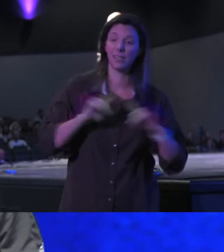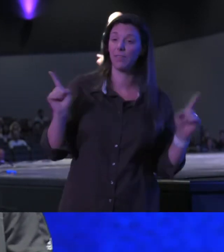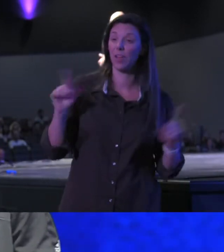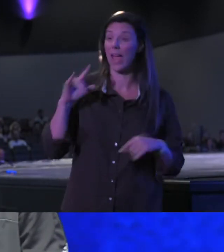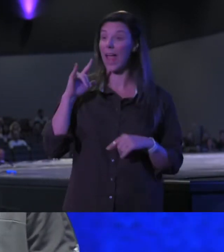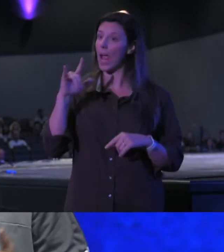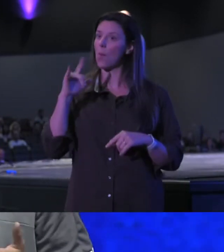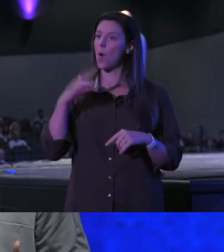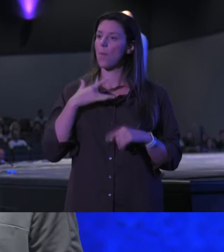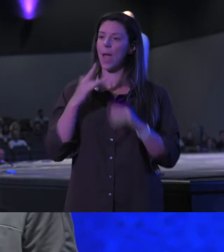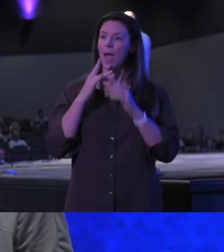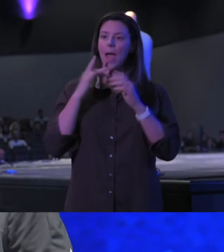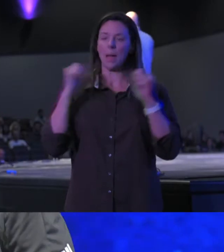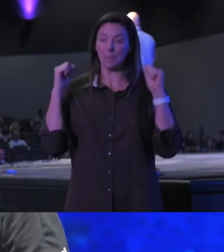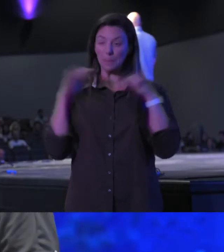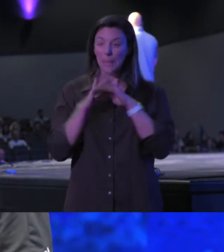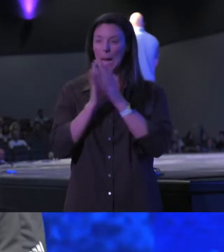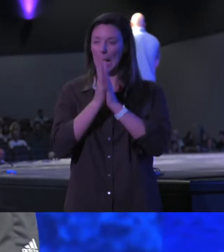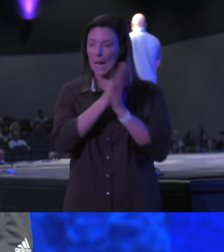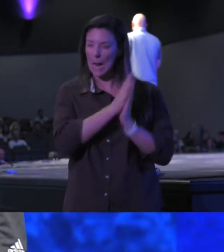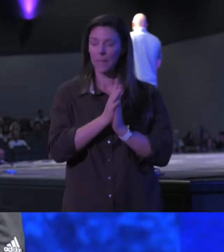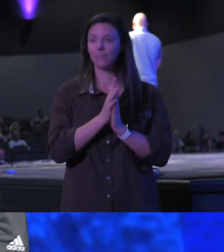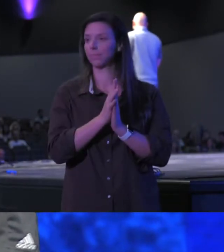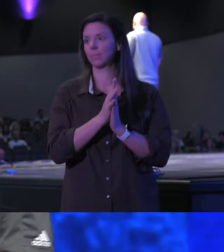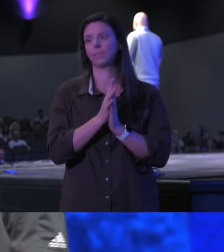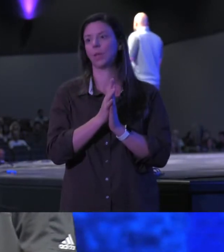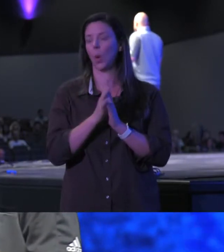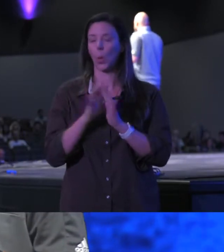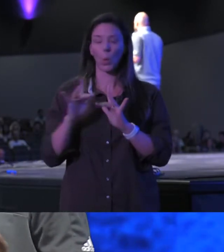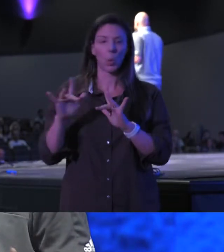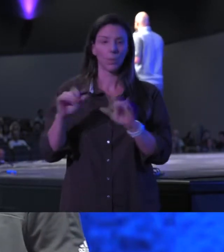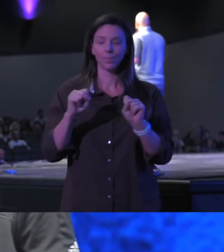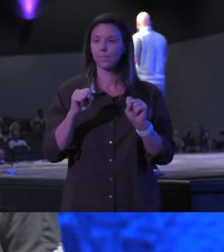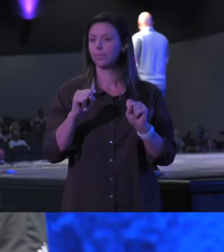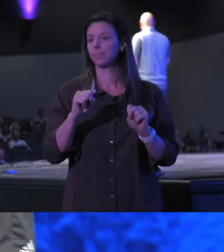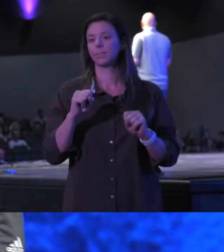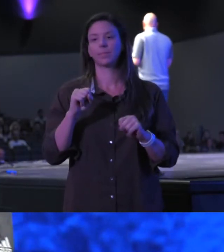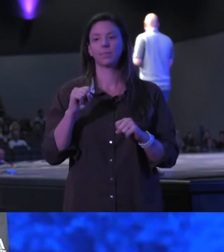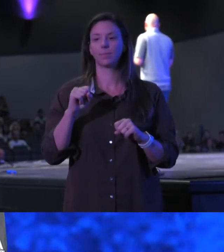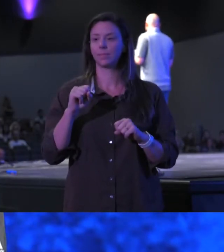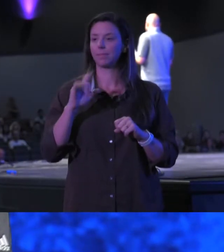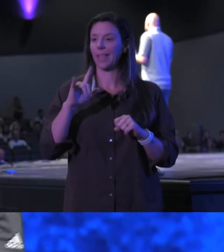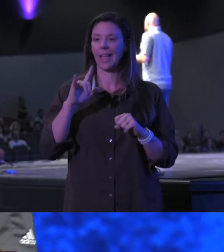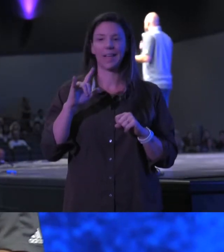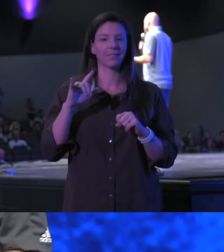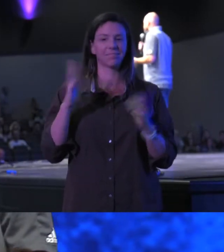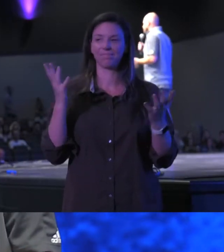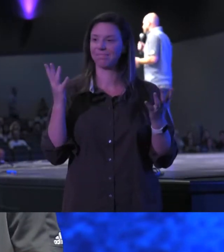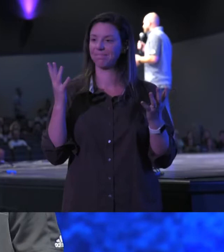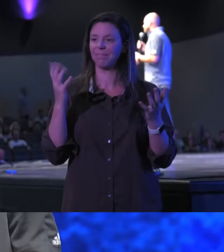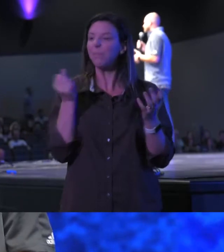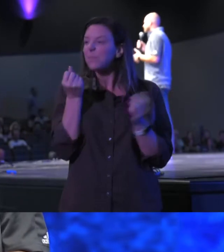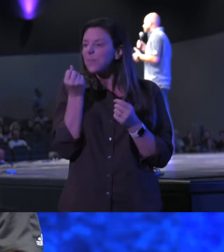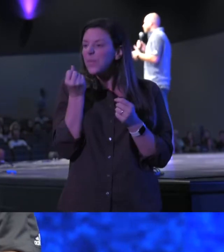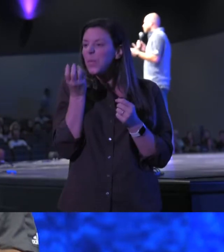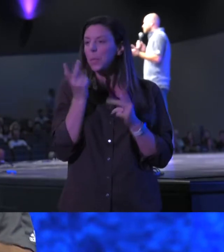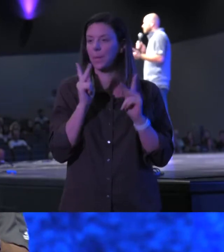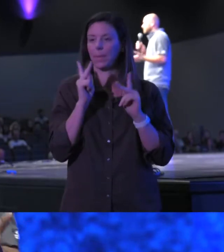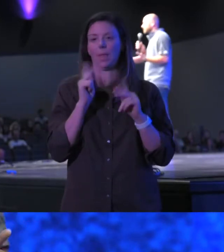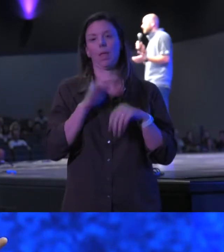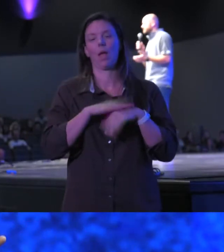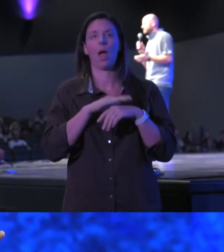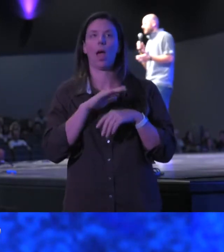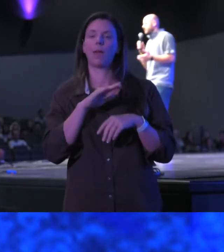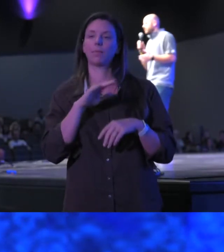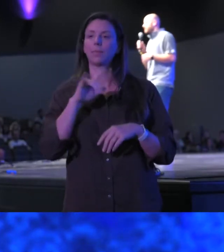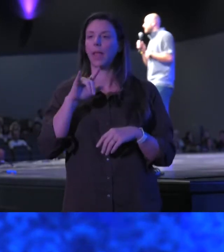being really bustling and busy sat empty. Tarmacs were empty. Planes had very few people on them, and borders